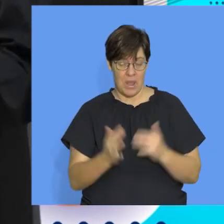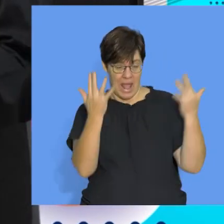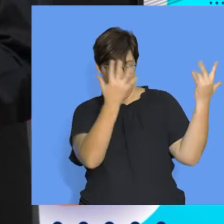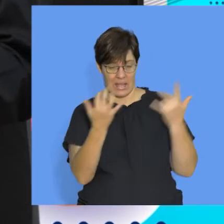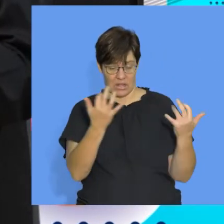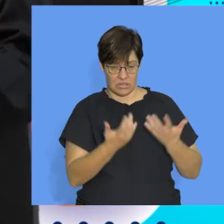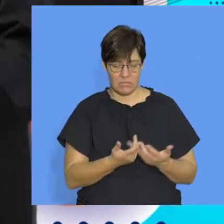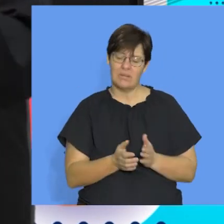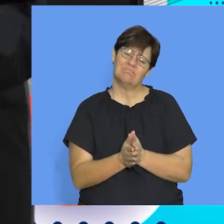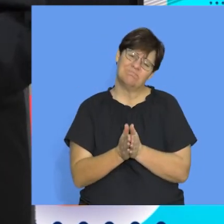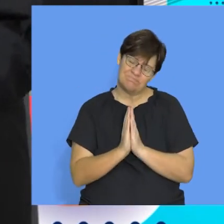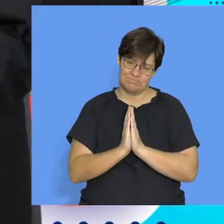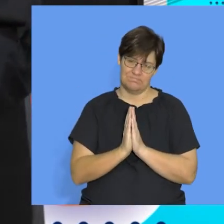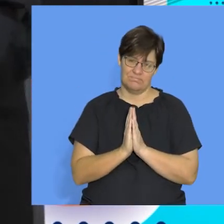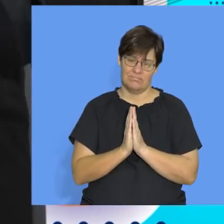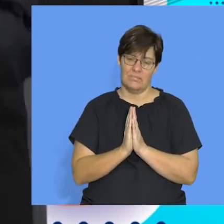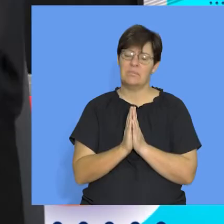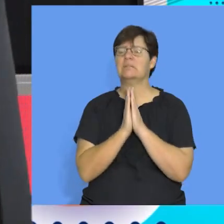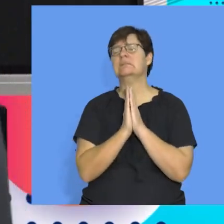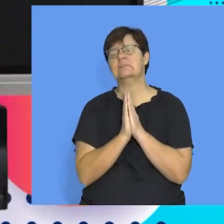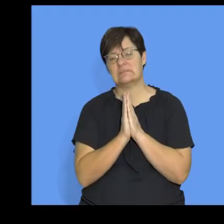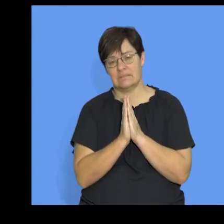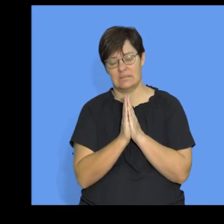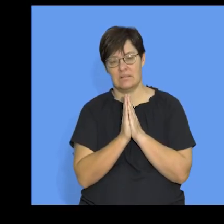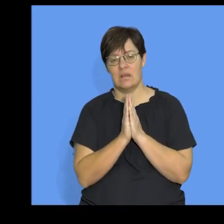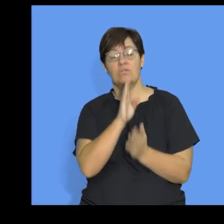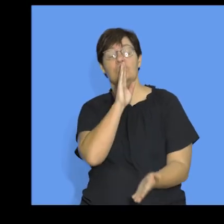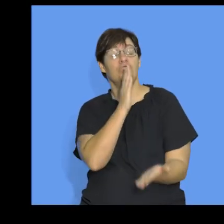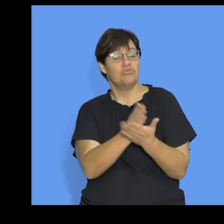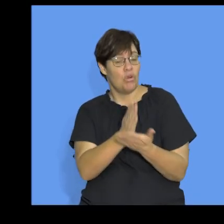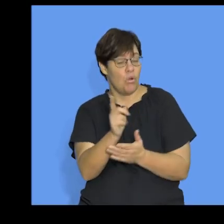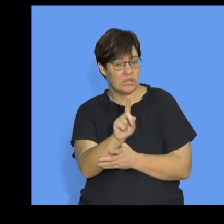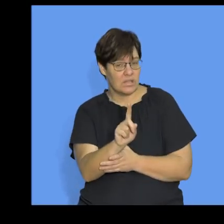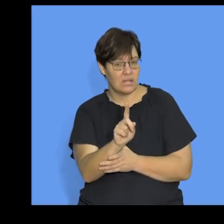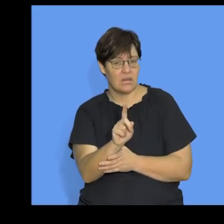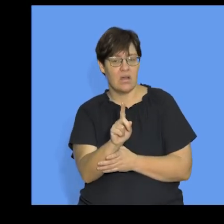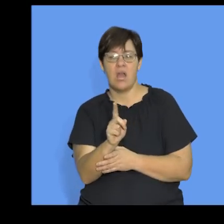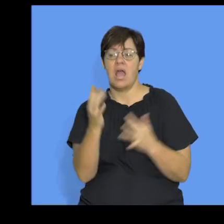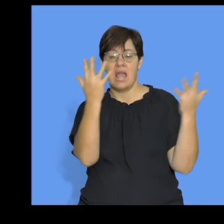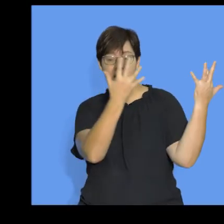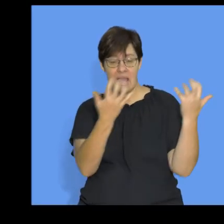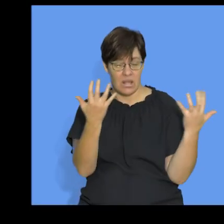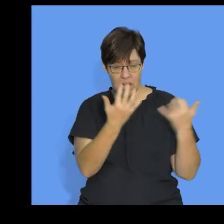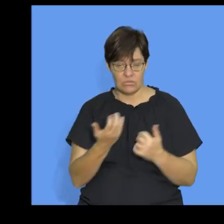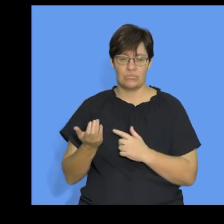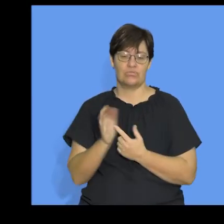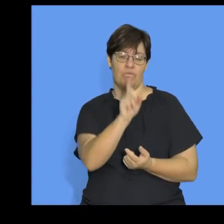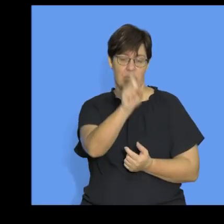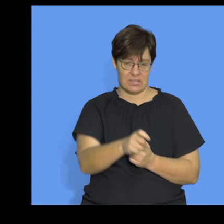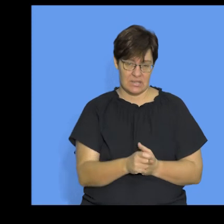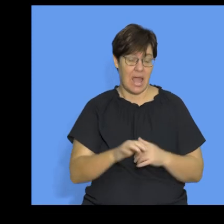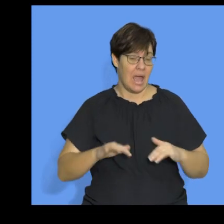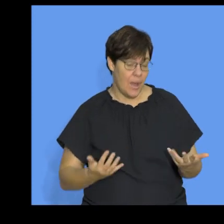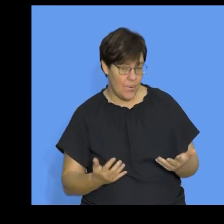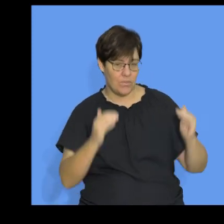to you, I beg you, make sure that you show your calculations in brackets. Remember the